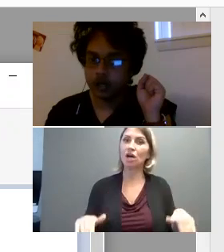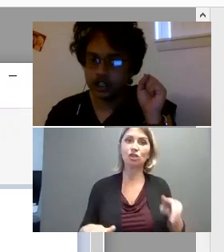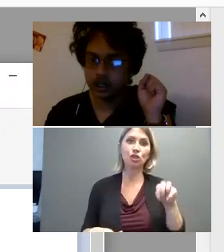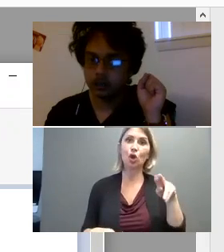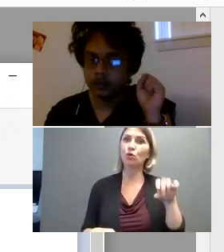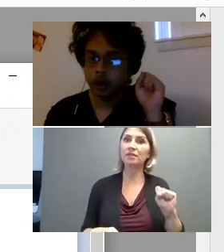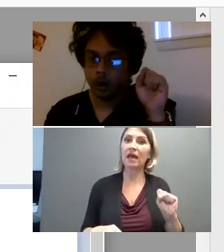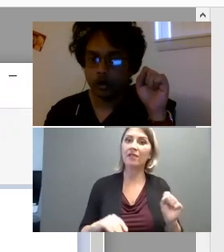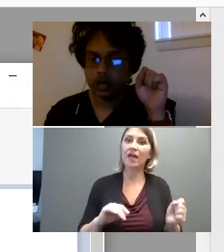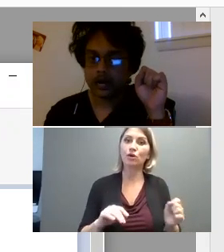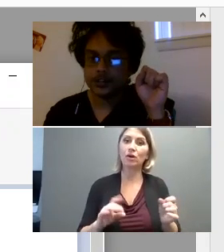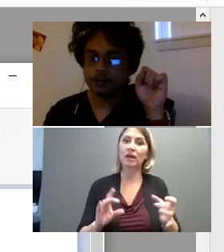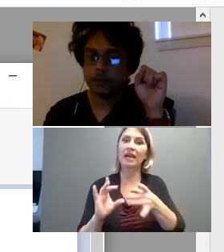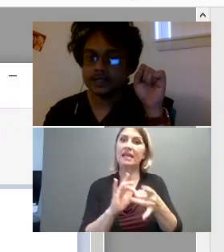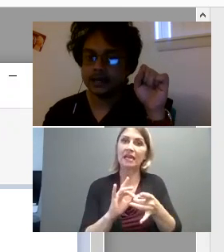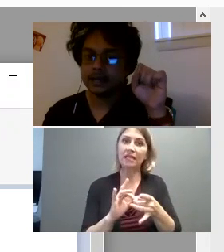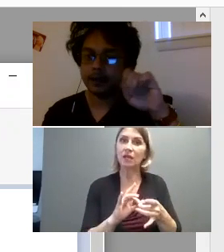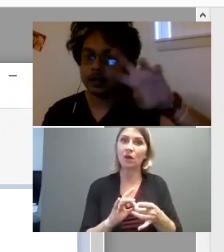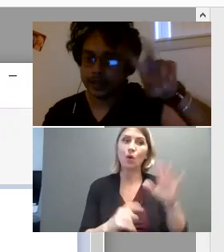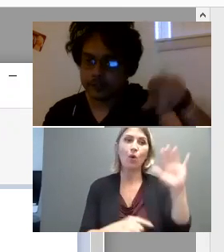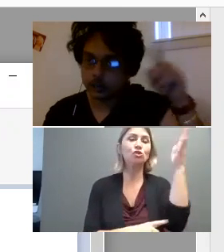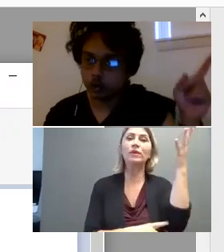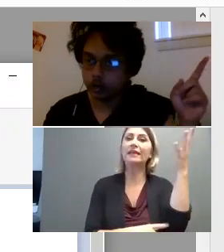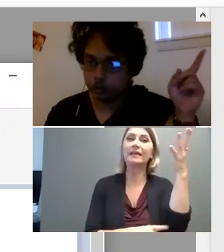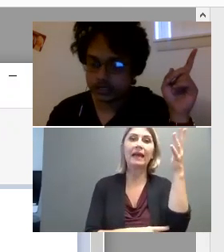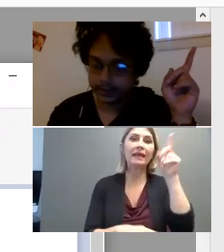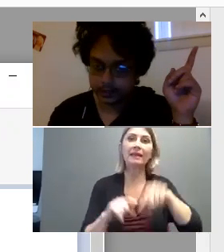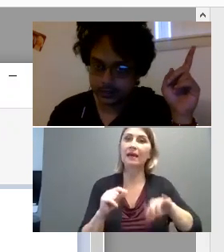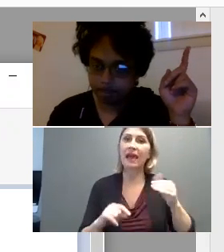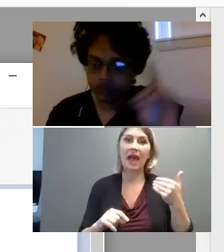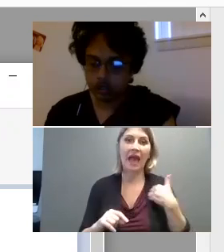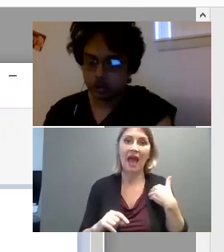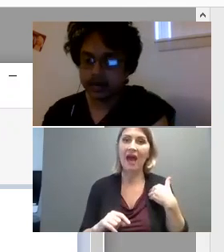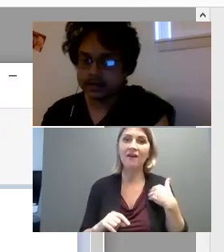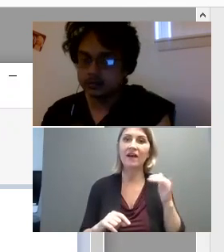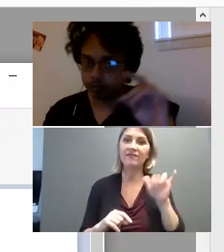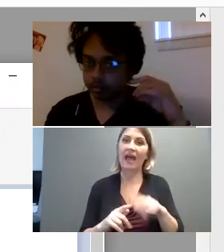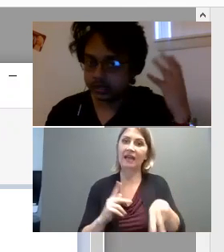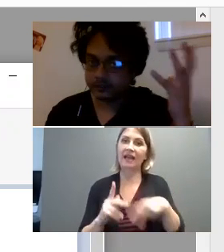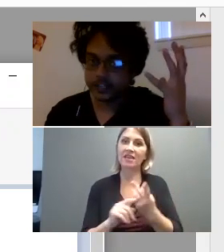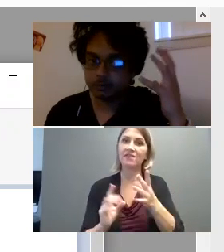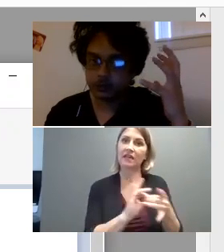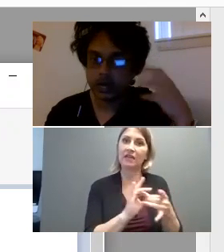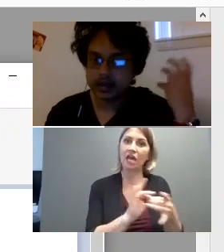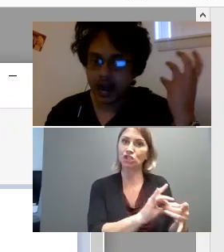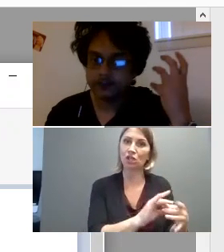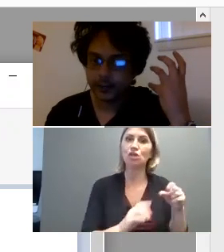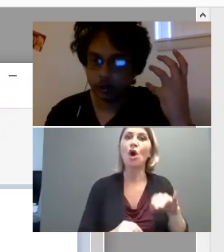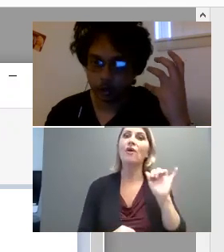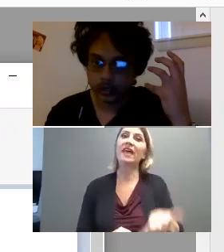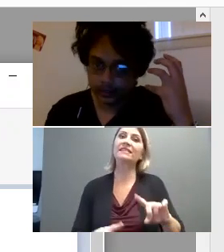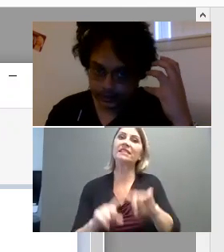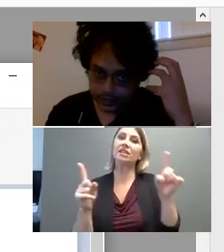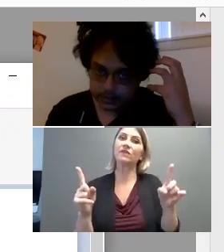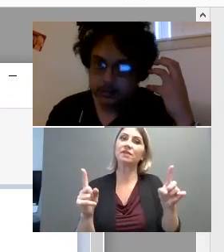connected among each other, or a tree basically cannot have circular nodes like this. So that is the difference between a graph